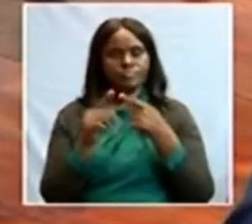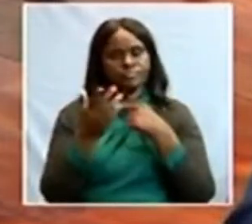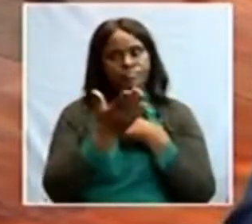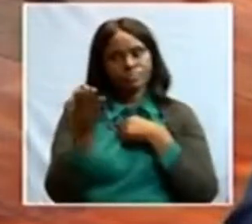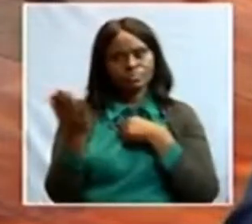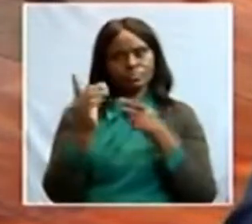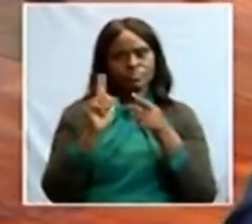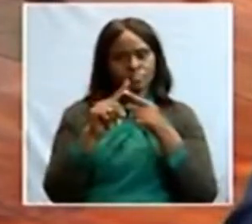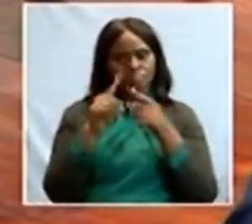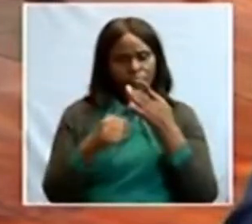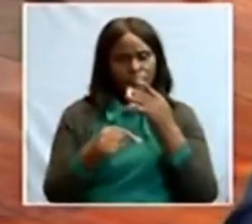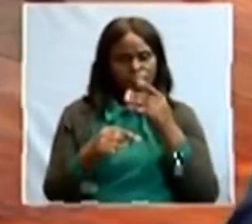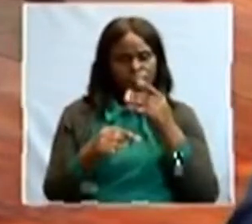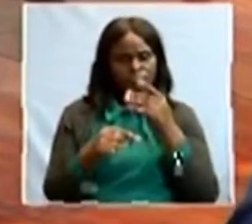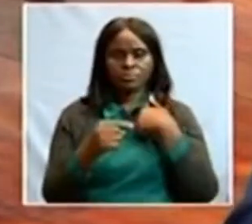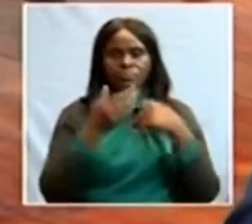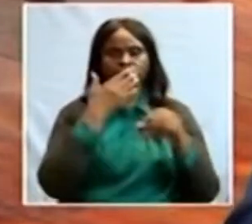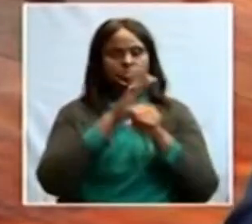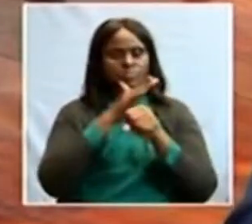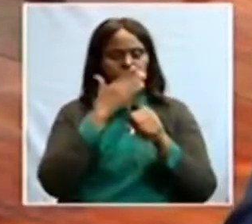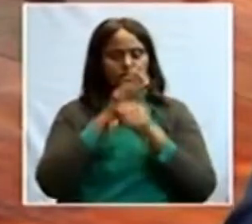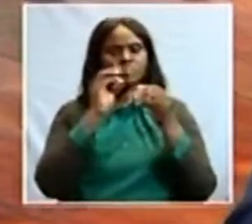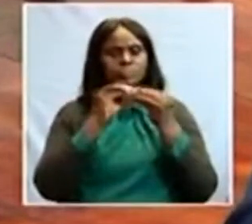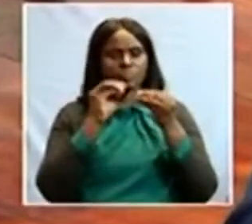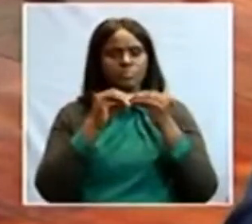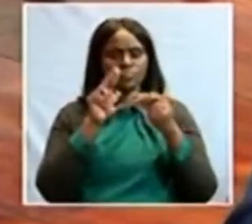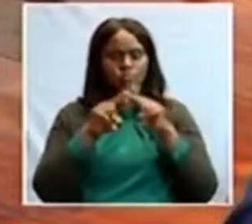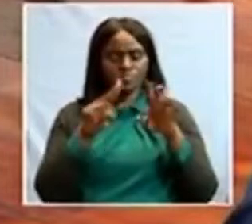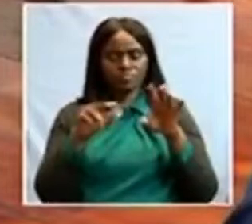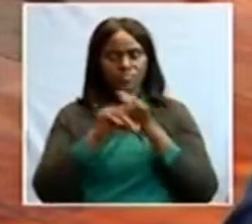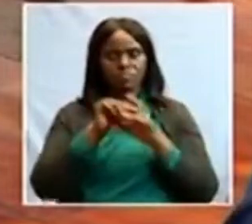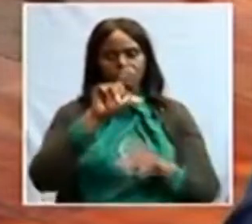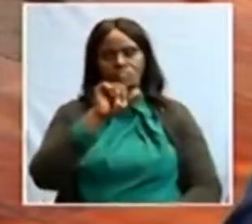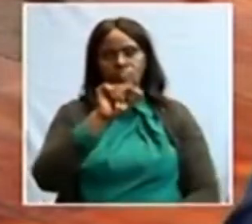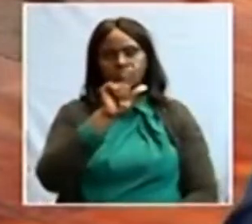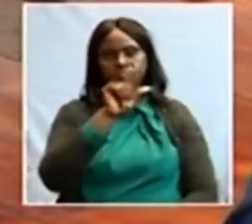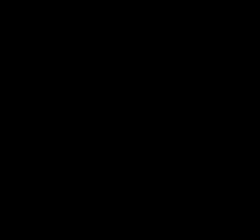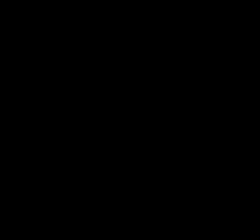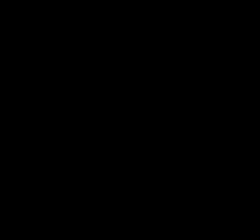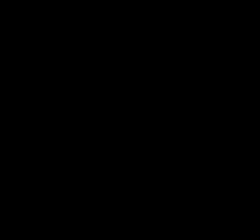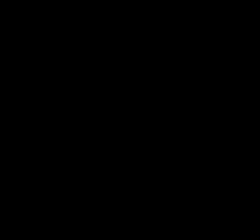those, but there's assurance that in 2026 we'll be able to